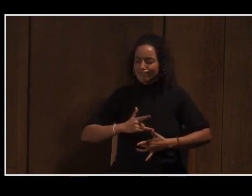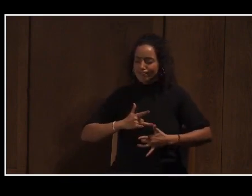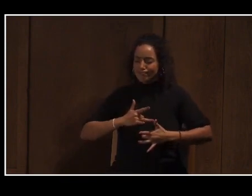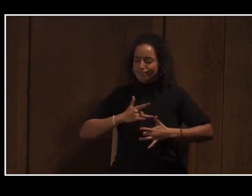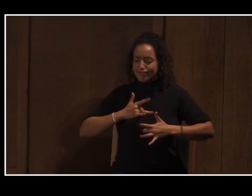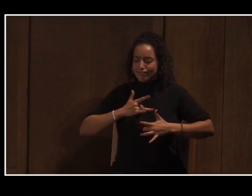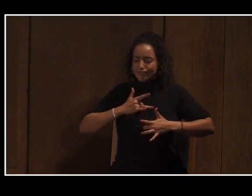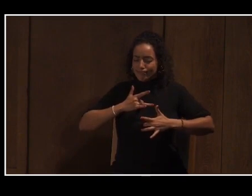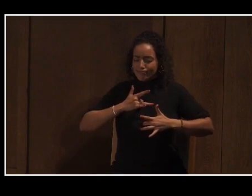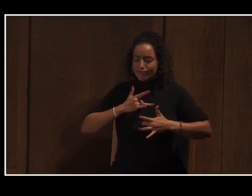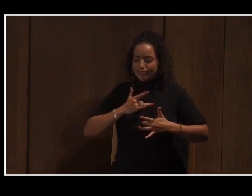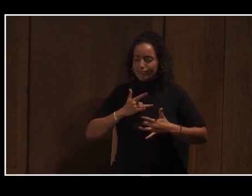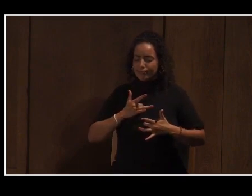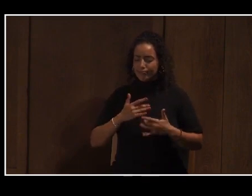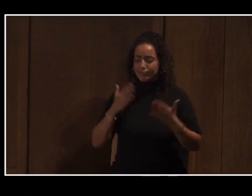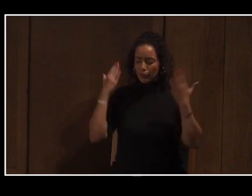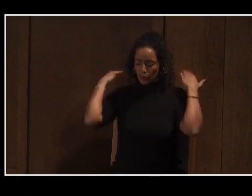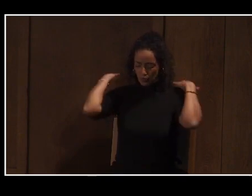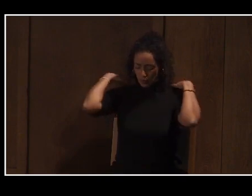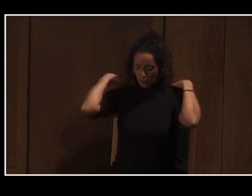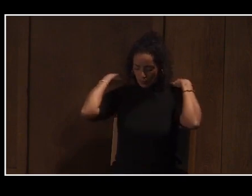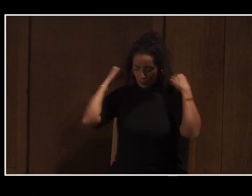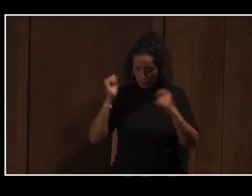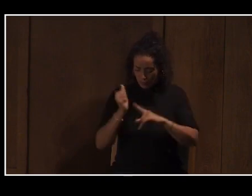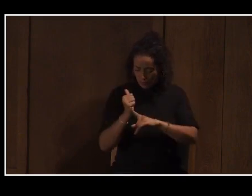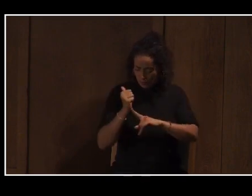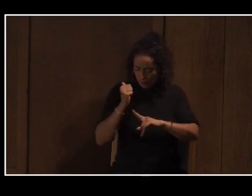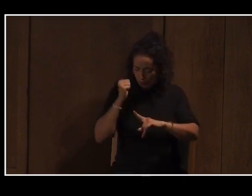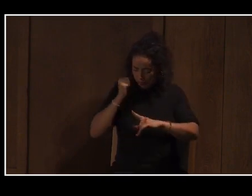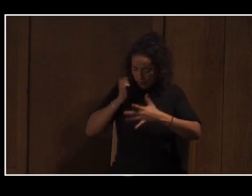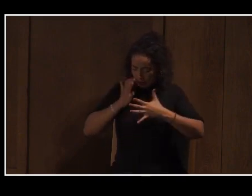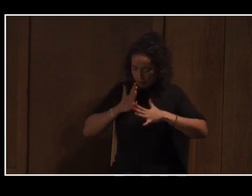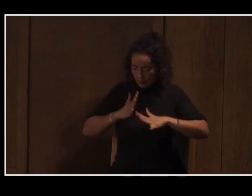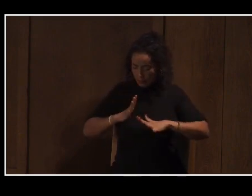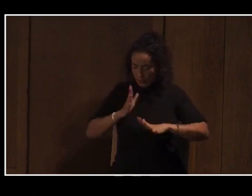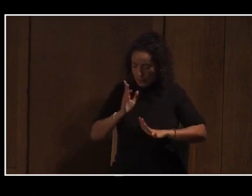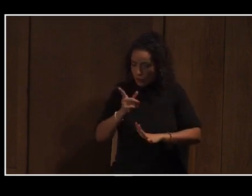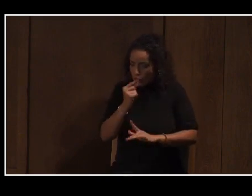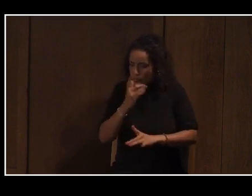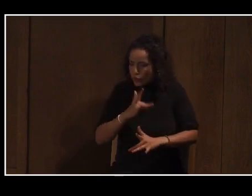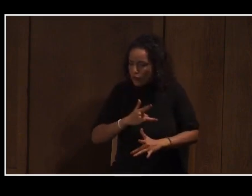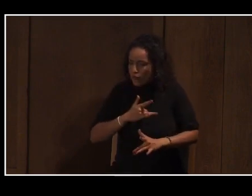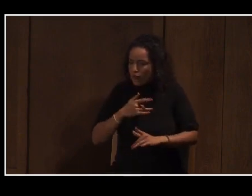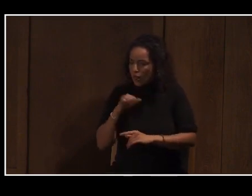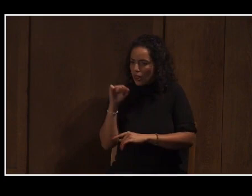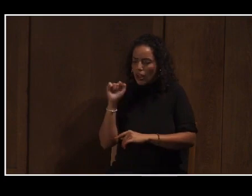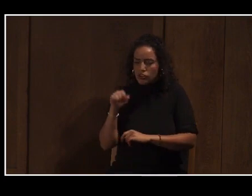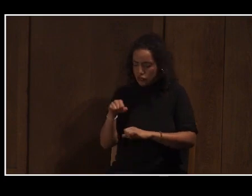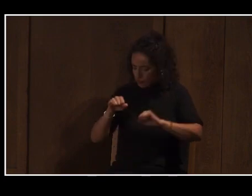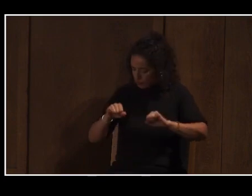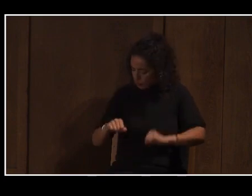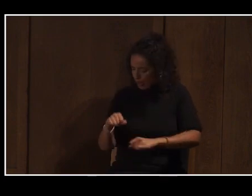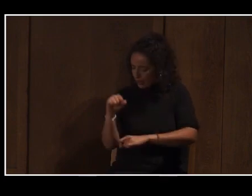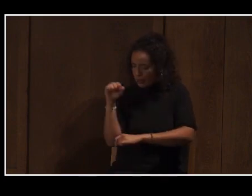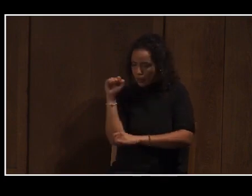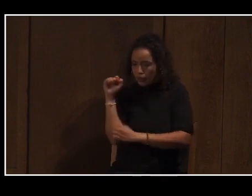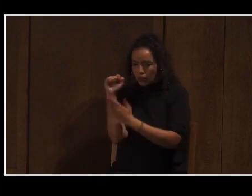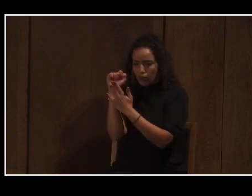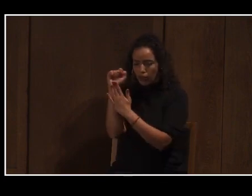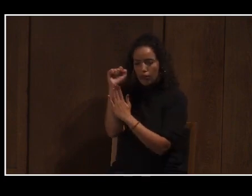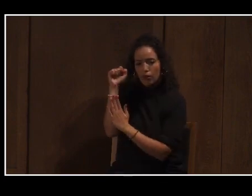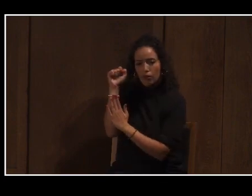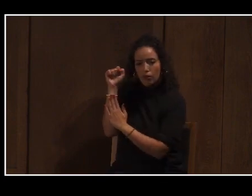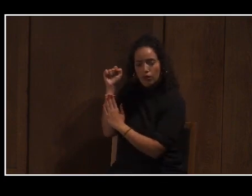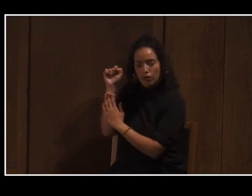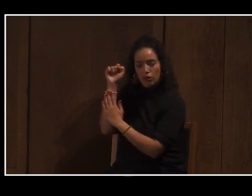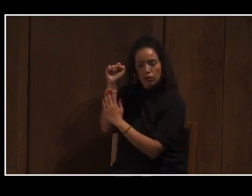sense into your back body. It might be against the chair, it might be against the wood panel of the